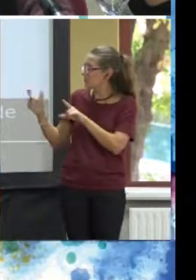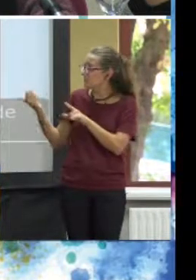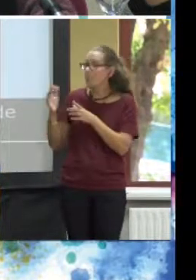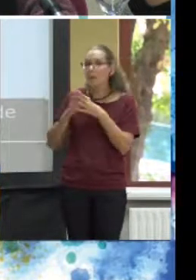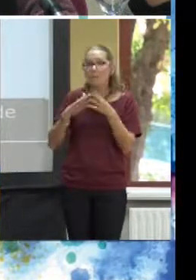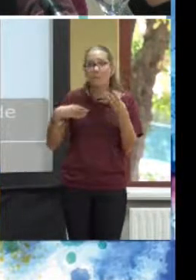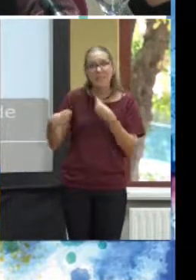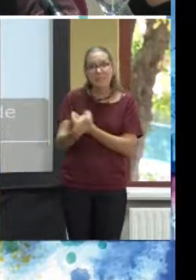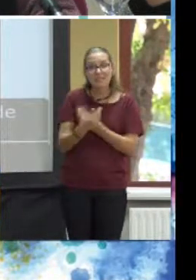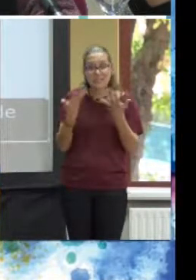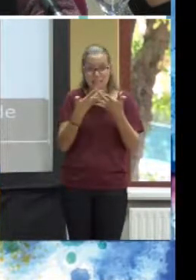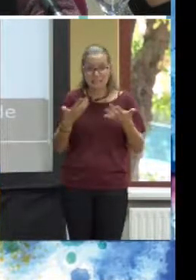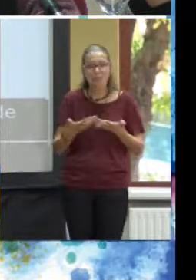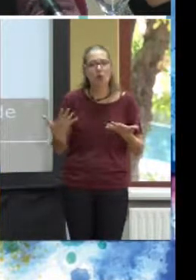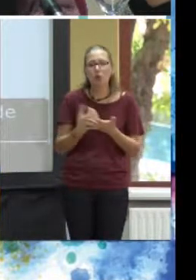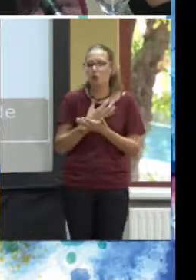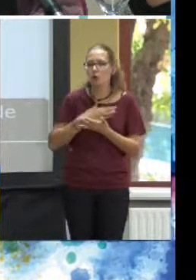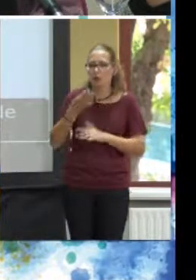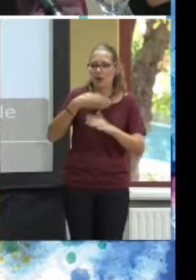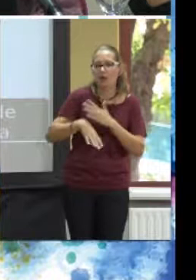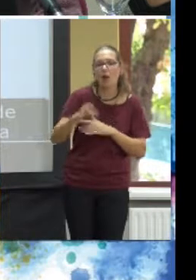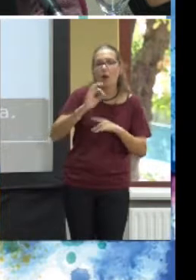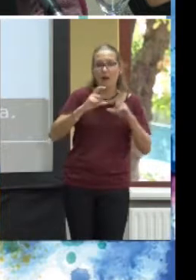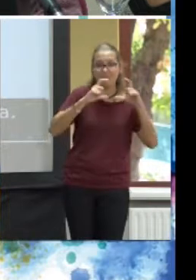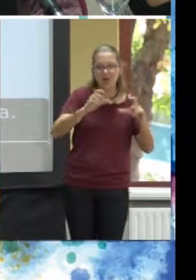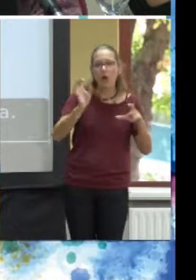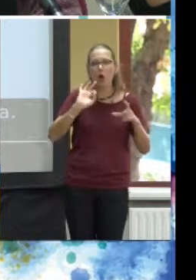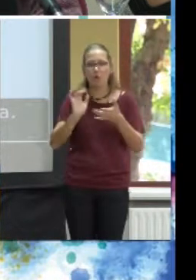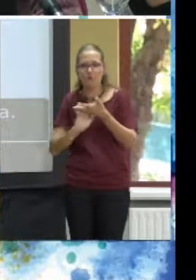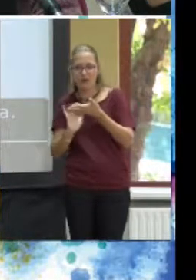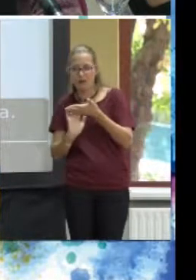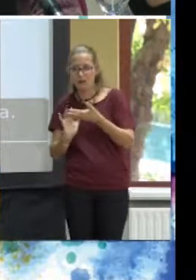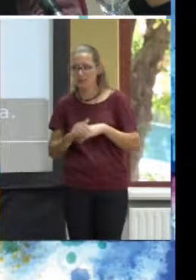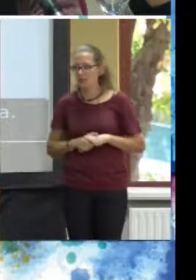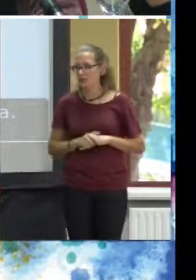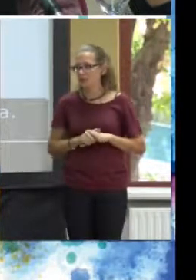text. It's all in Braille and macro font.